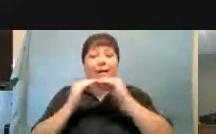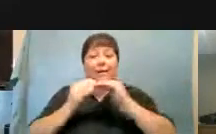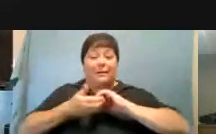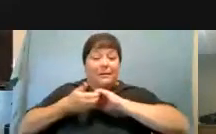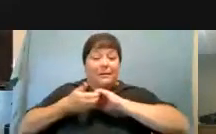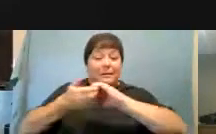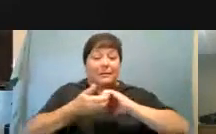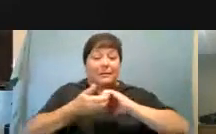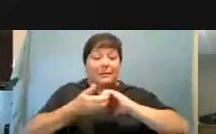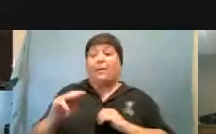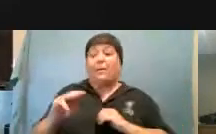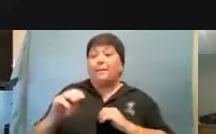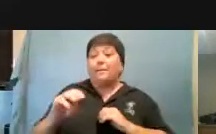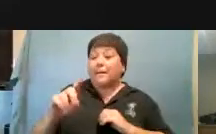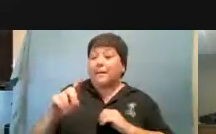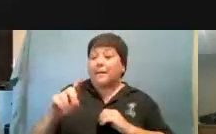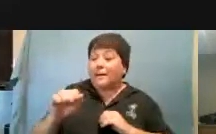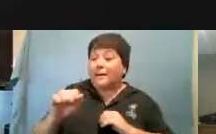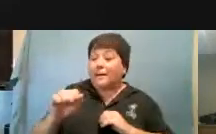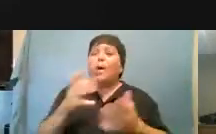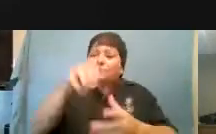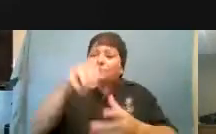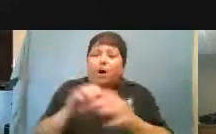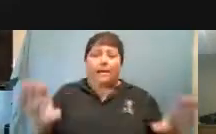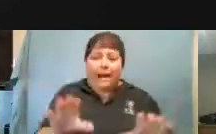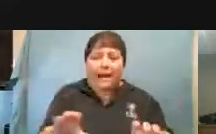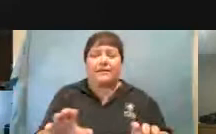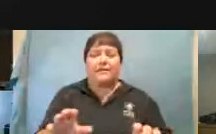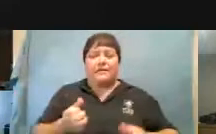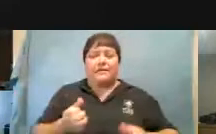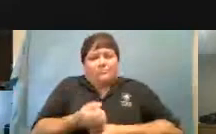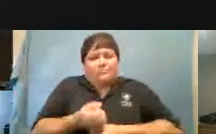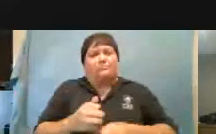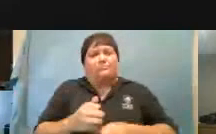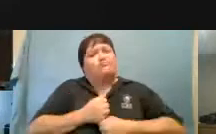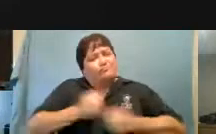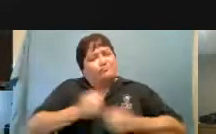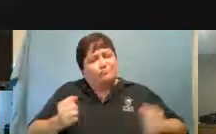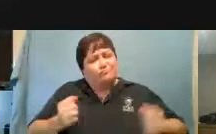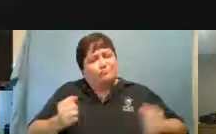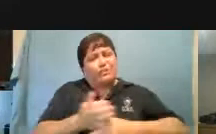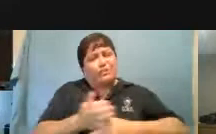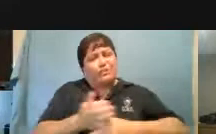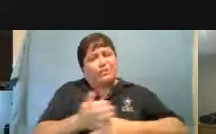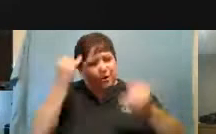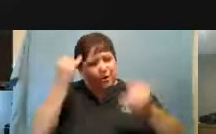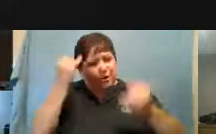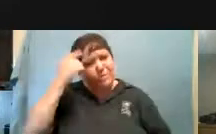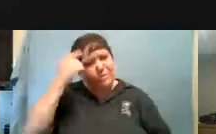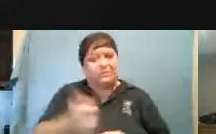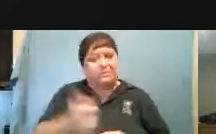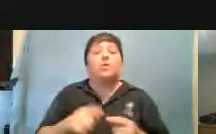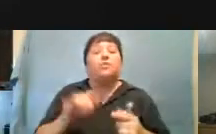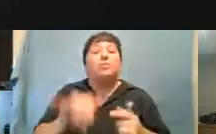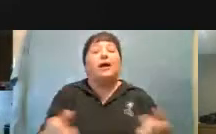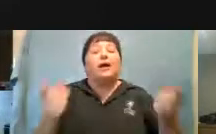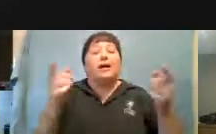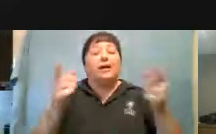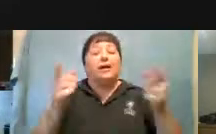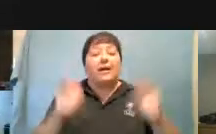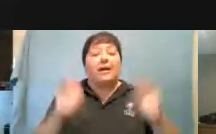media. We want you to be active and really open. When we do that, again, we can build